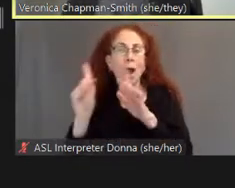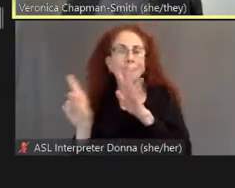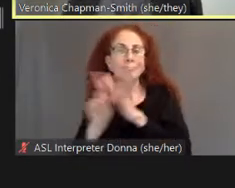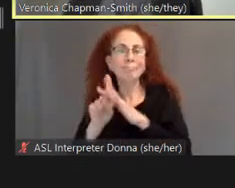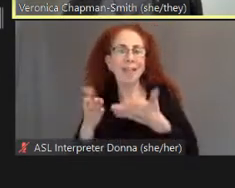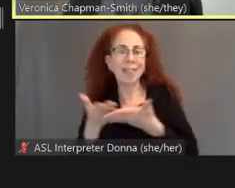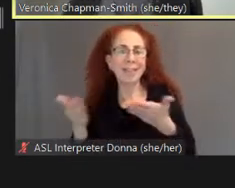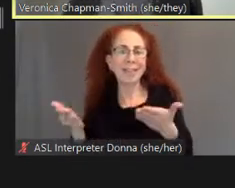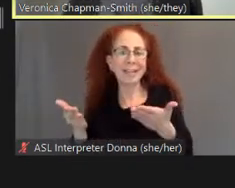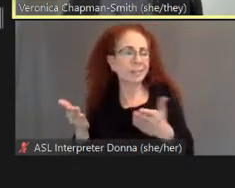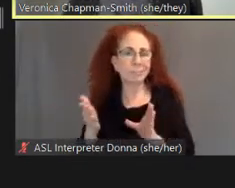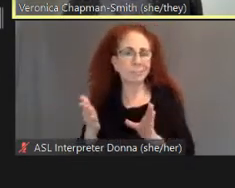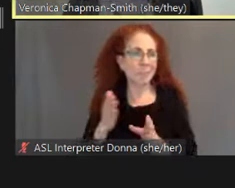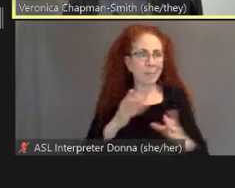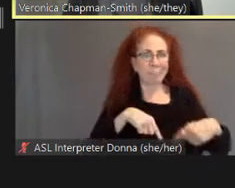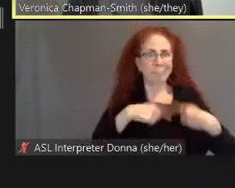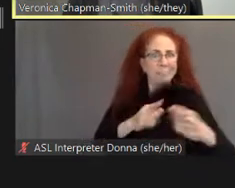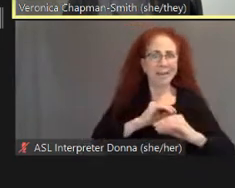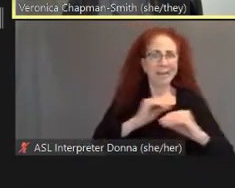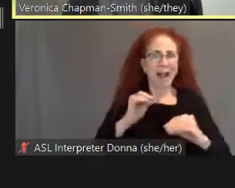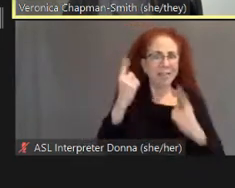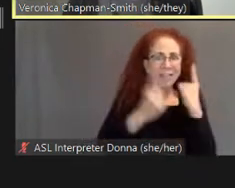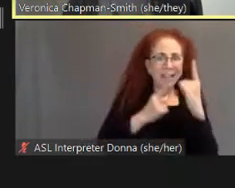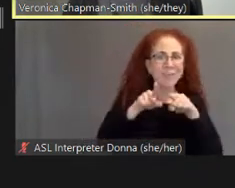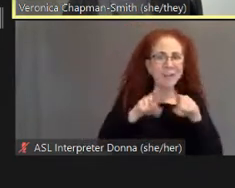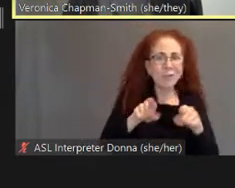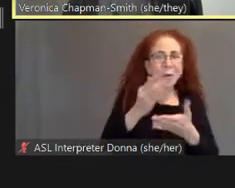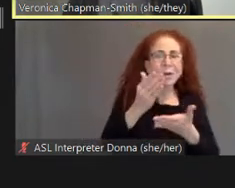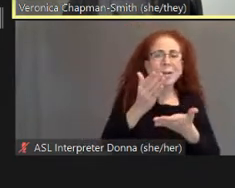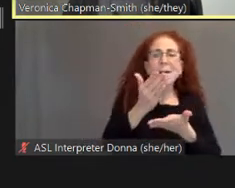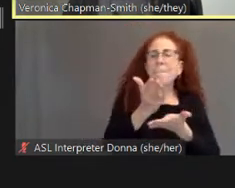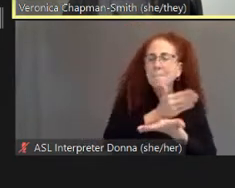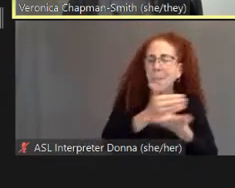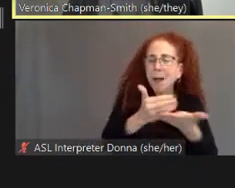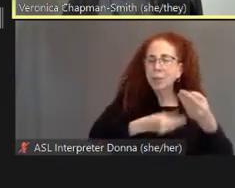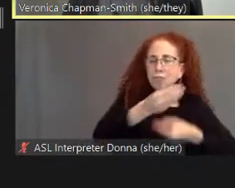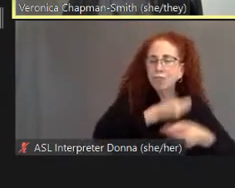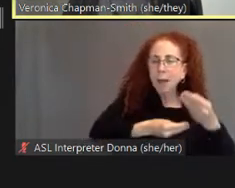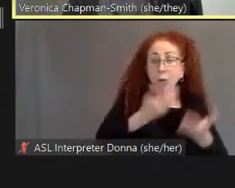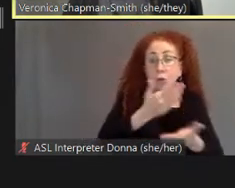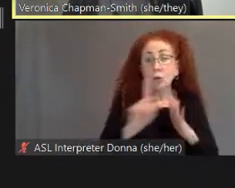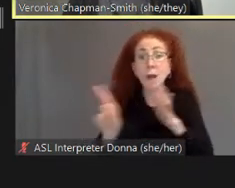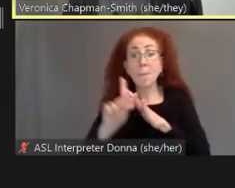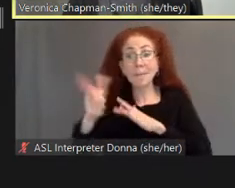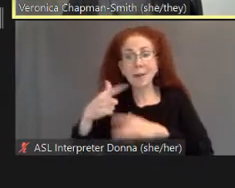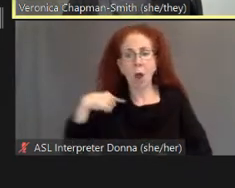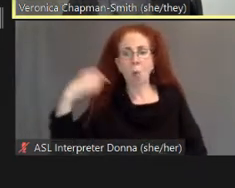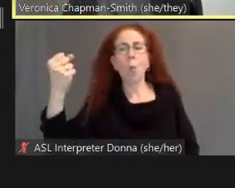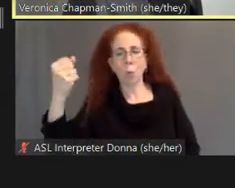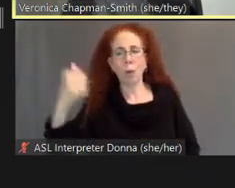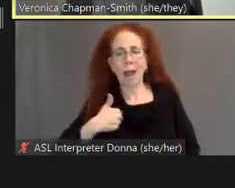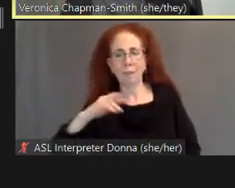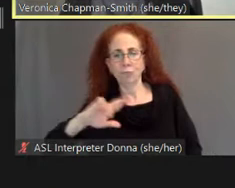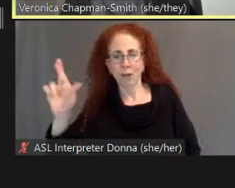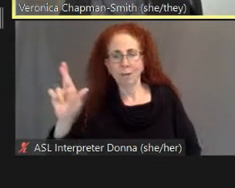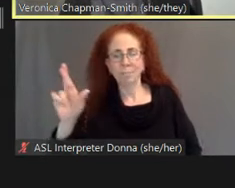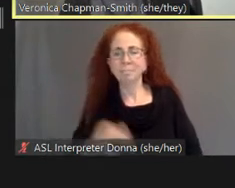I hadn't thought of in the budgeting process that might come up that would require audio description support.